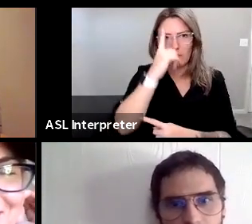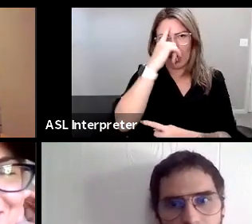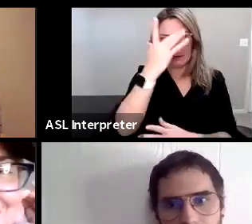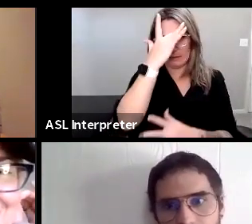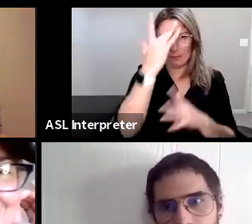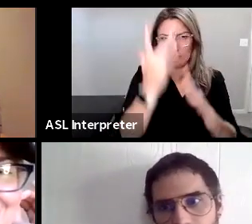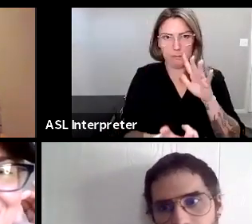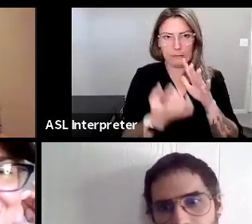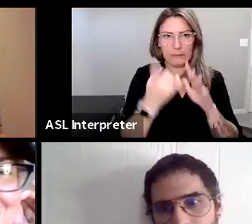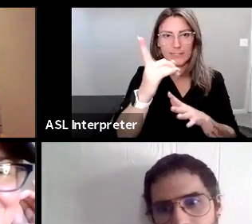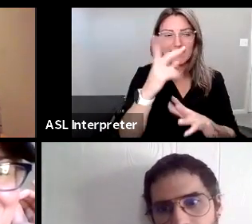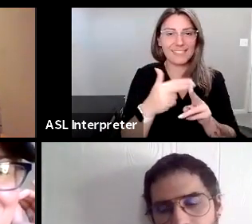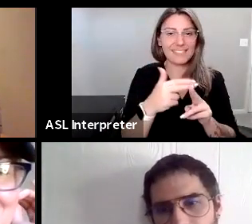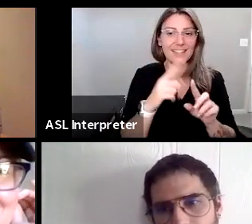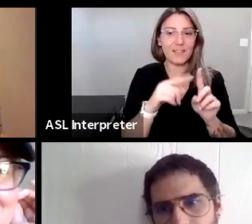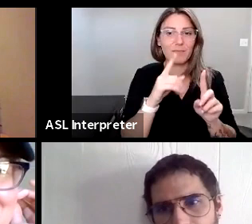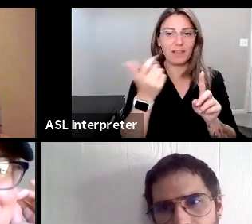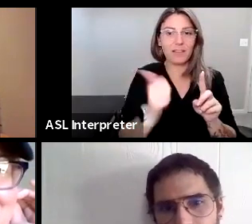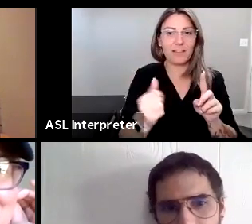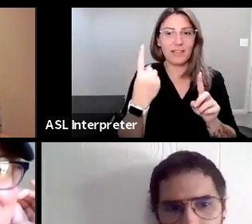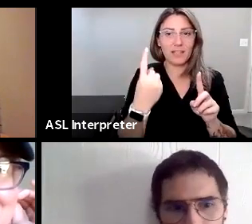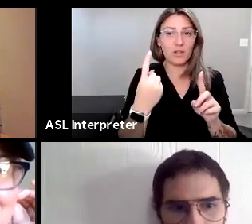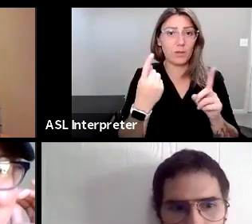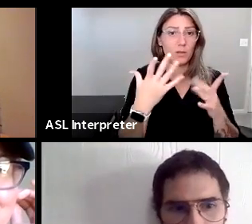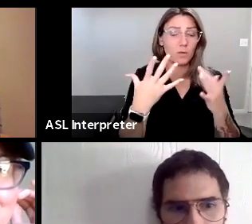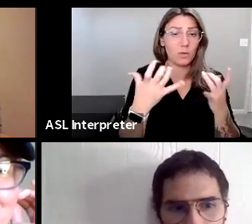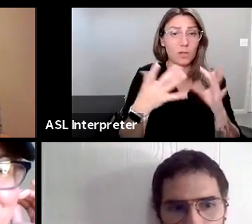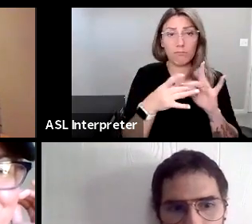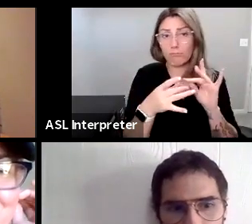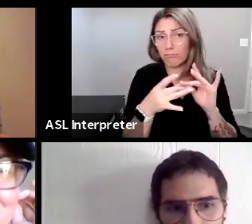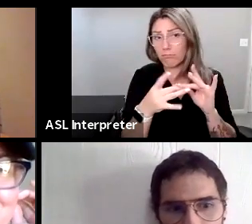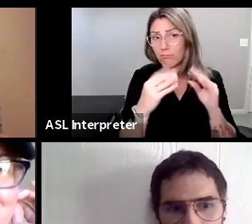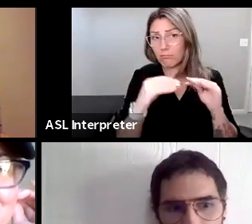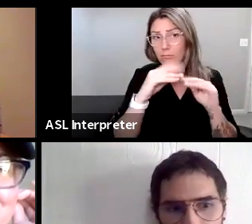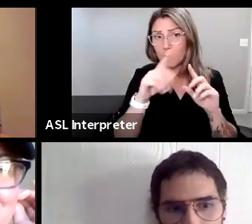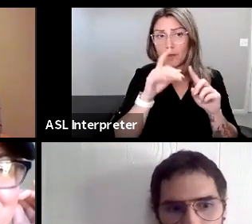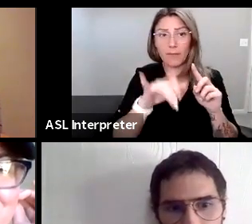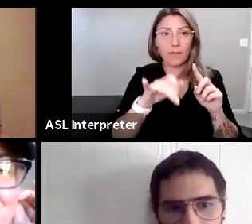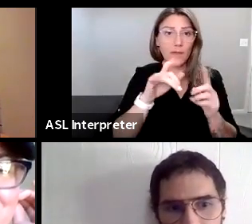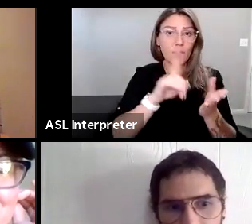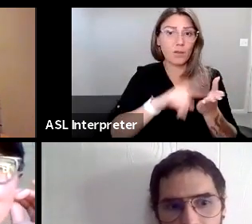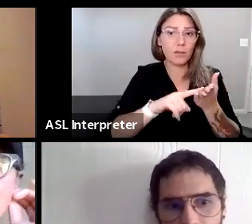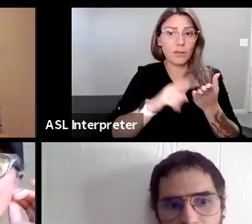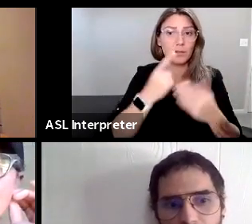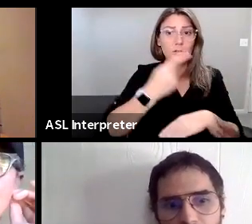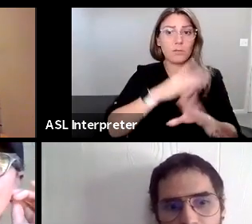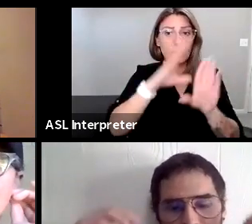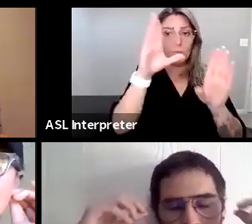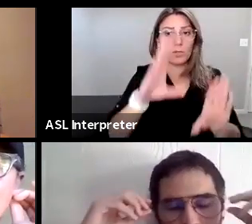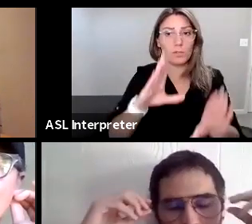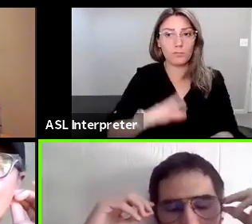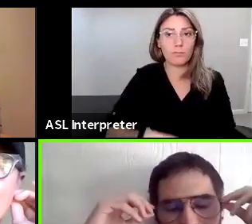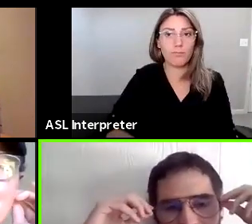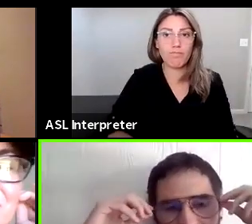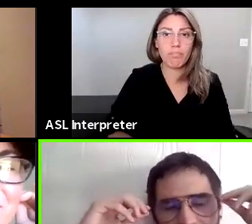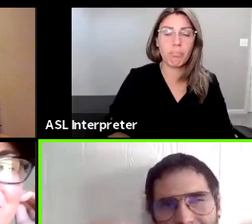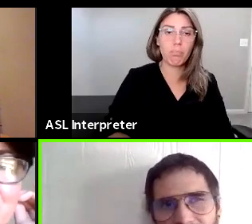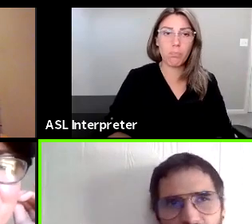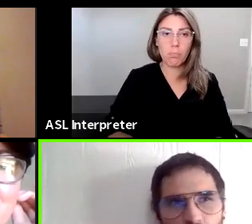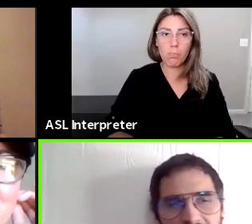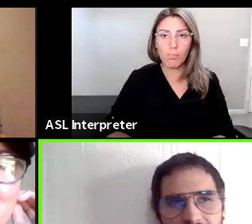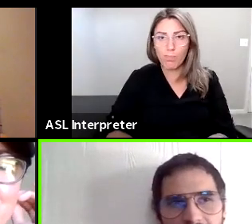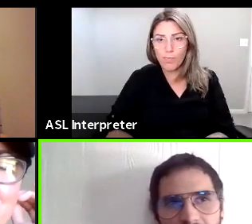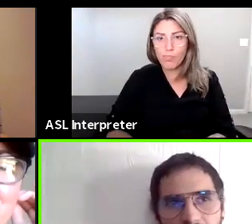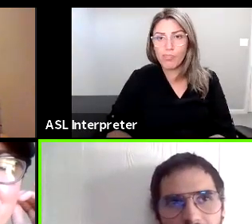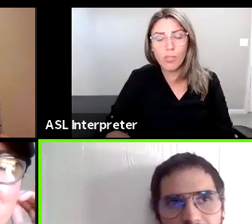on his name. But if anybody else, Jaime, would you like to add more to that about the research day that we're having? It's going to be great. So we got